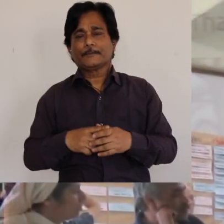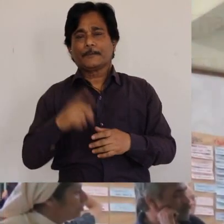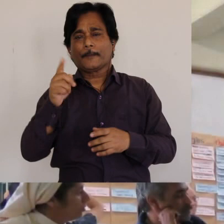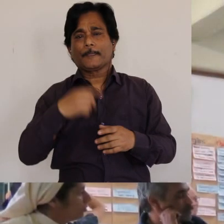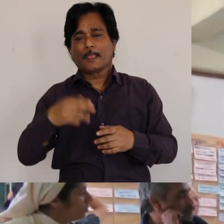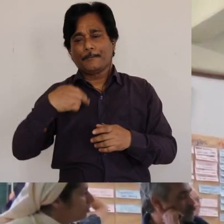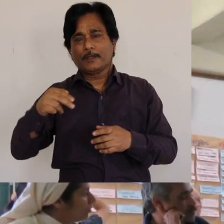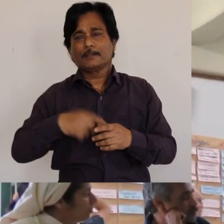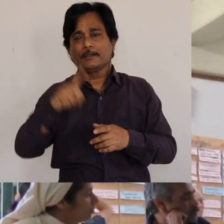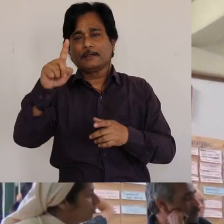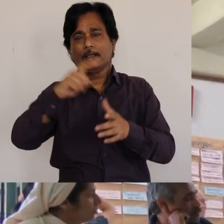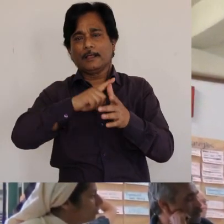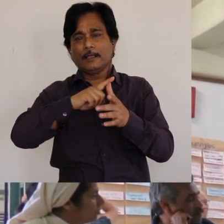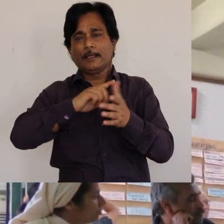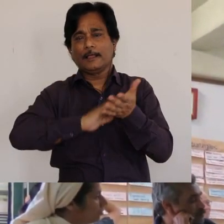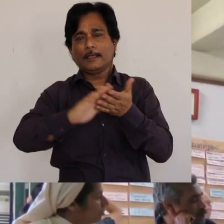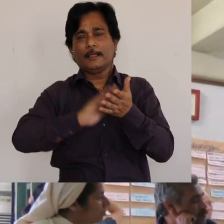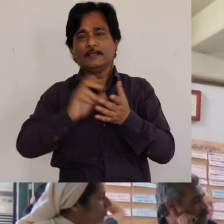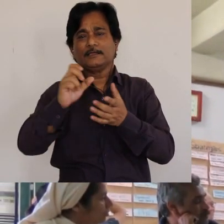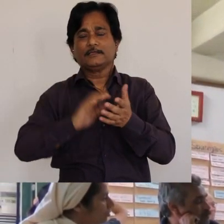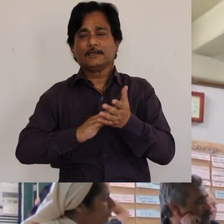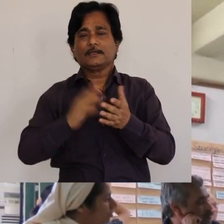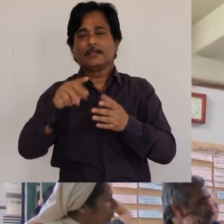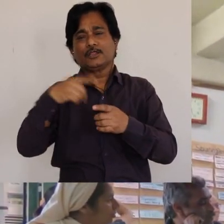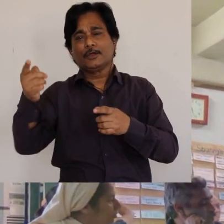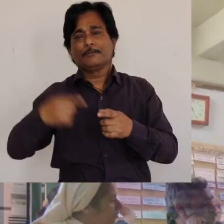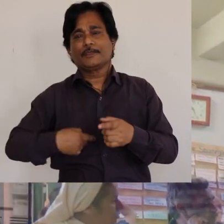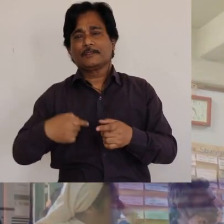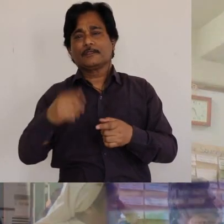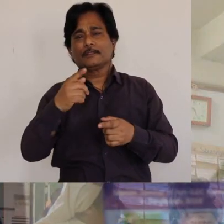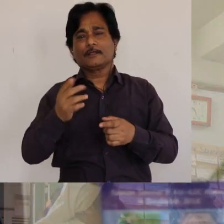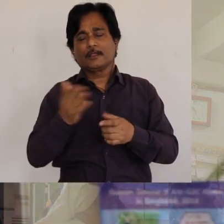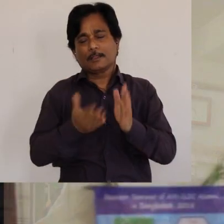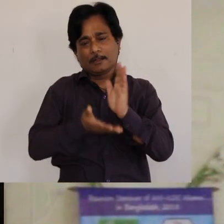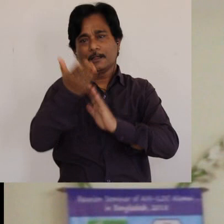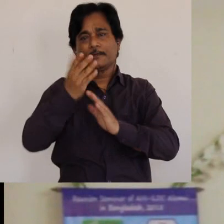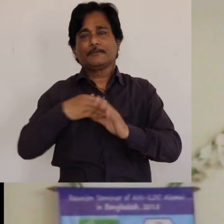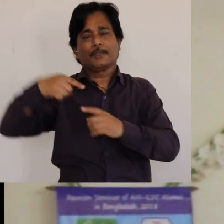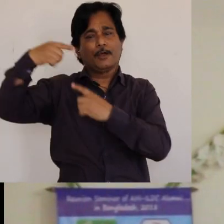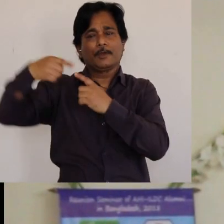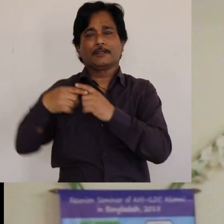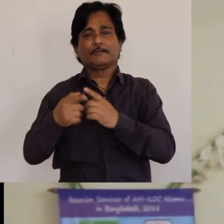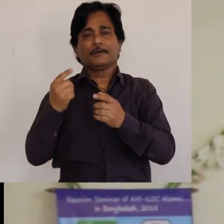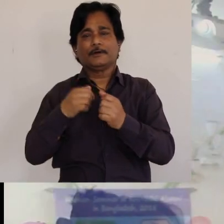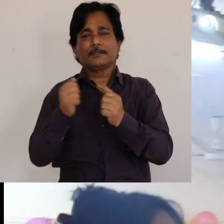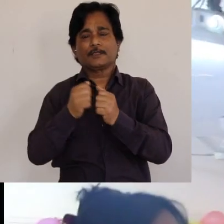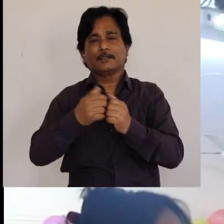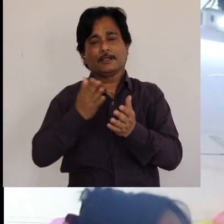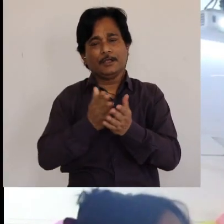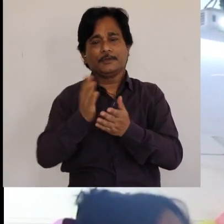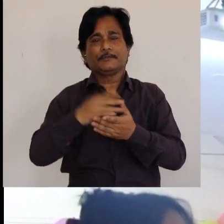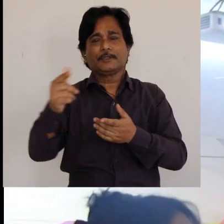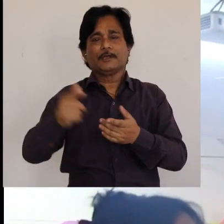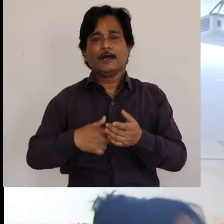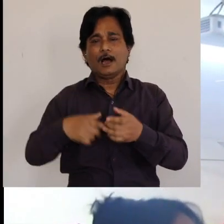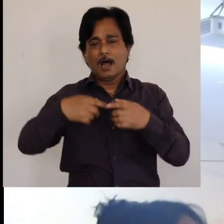There is a practice in AHI that during the training, every participant is required to develop a plan of action which they implement in